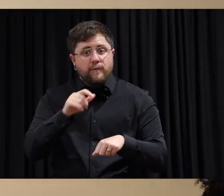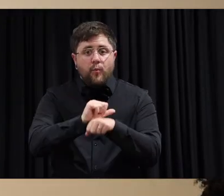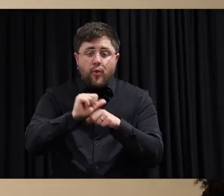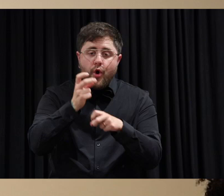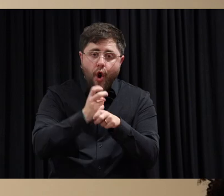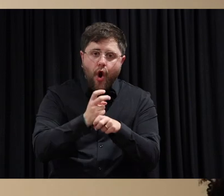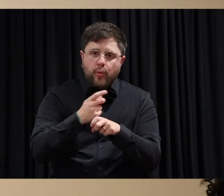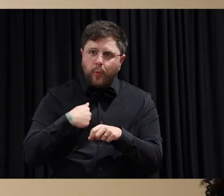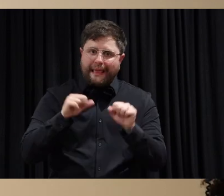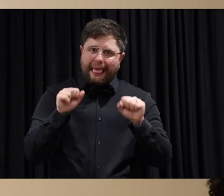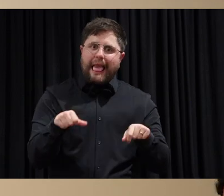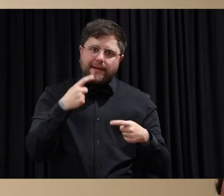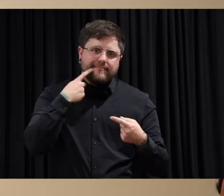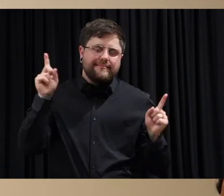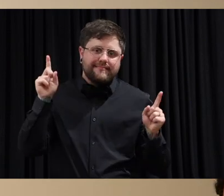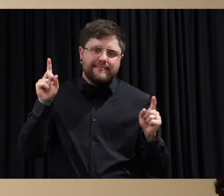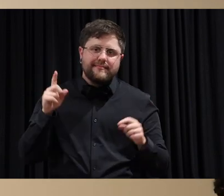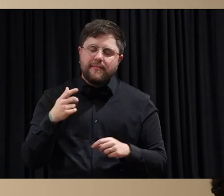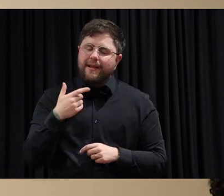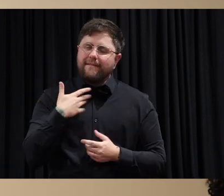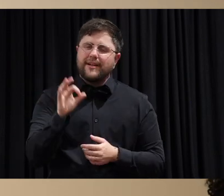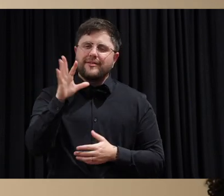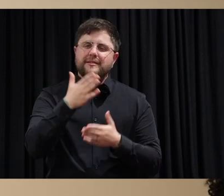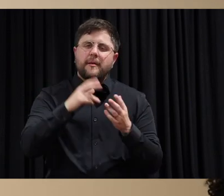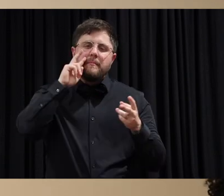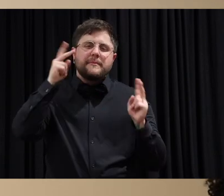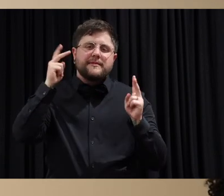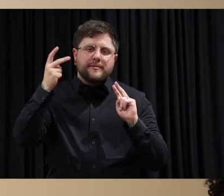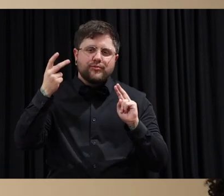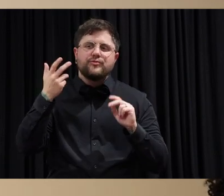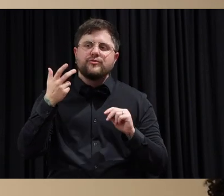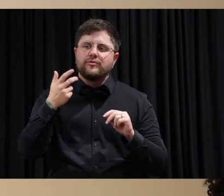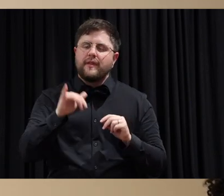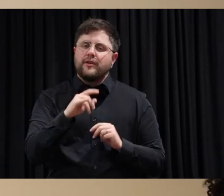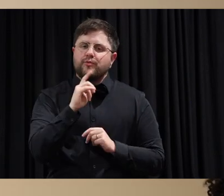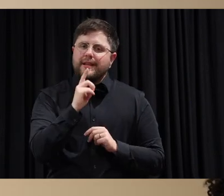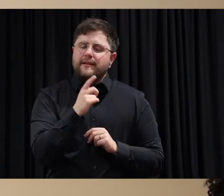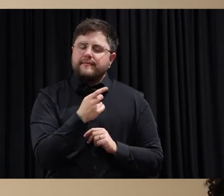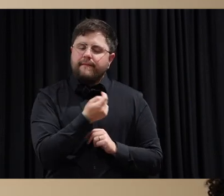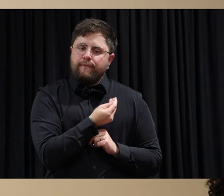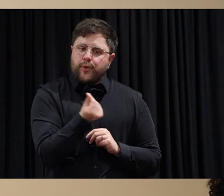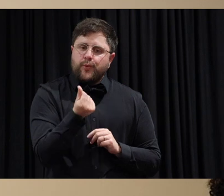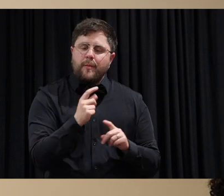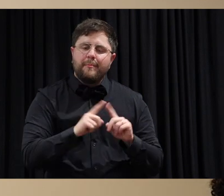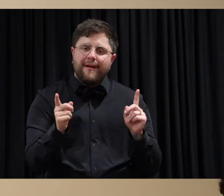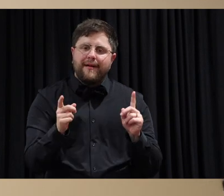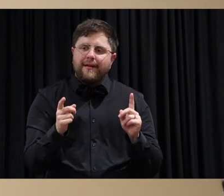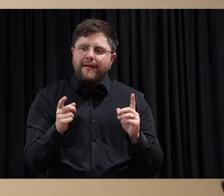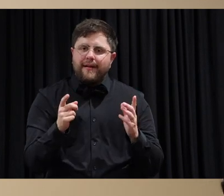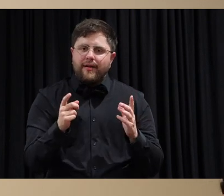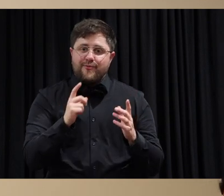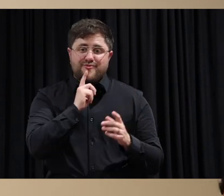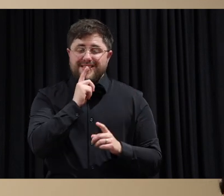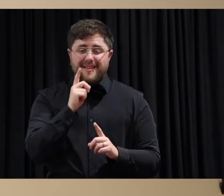right? You know, I talked a little bit earlier about some of the misconceptions that are out there. You know, that's just a small amount of misconceptions that are out there. At